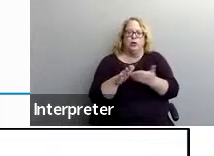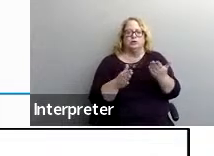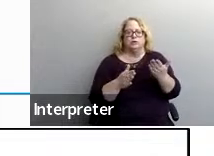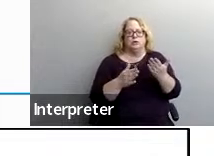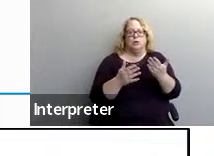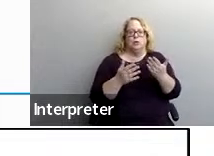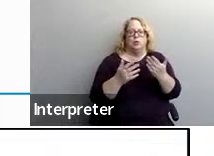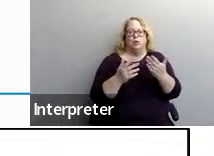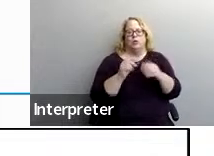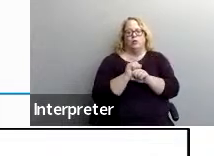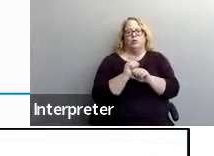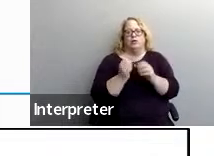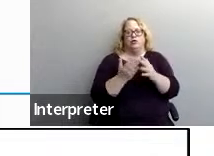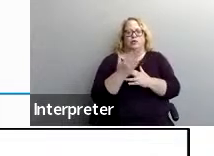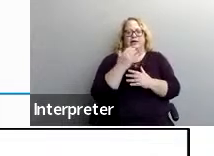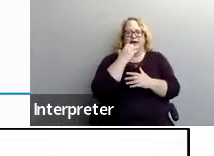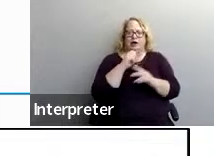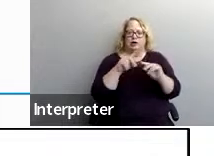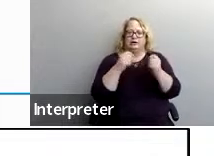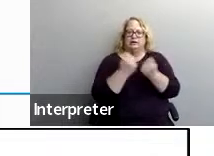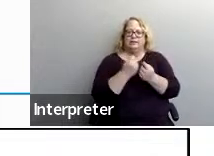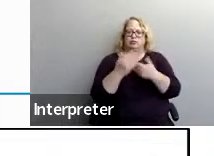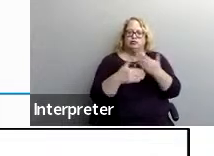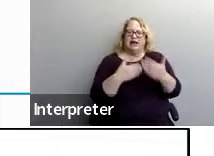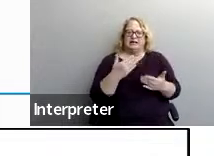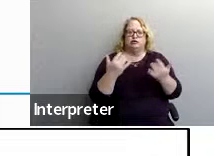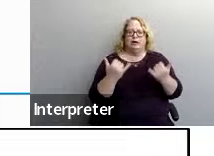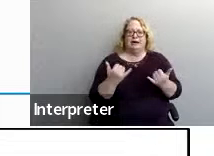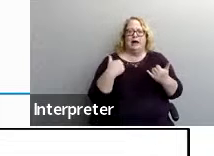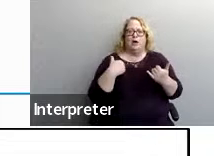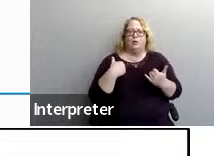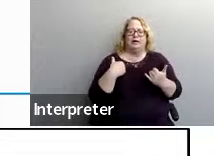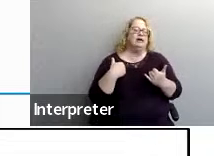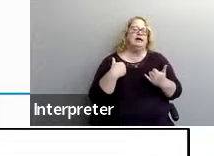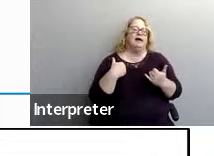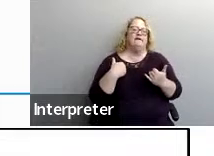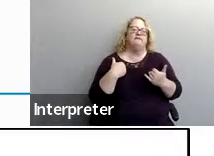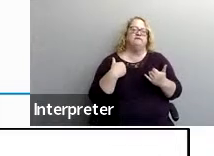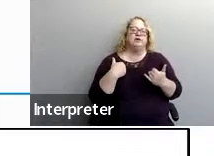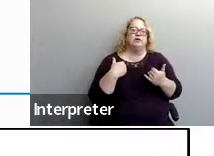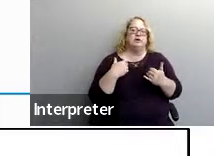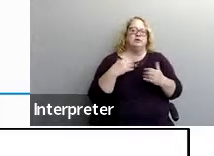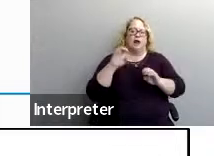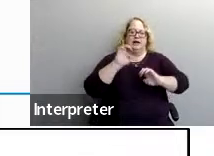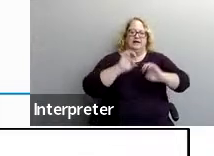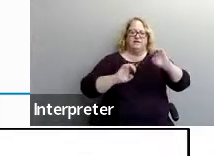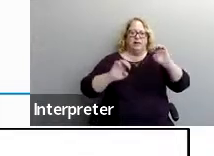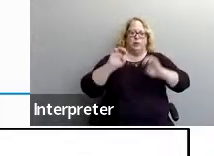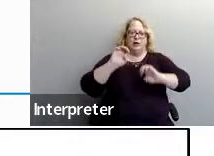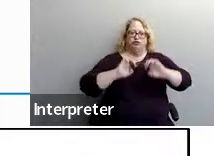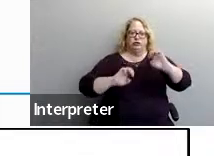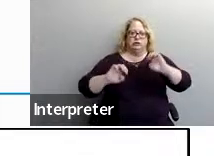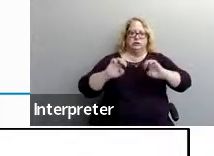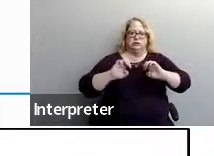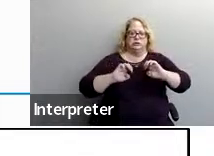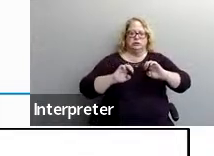we're working through the care team process. And right now, currently, we have done evaluations that completely,